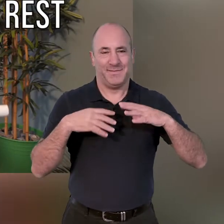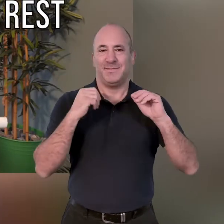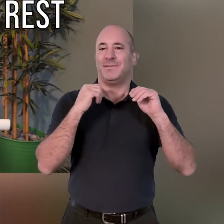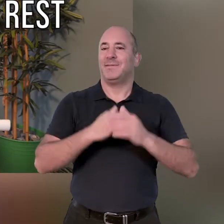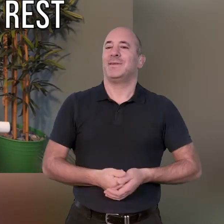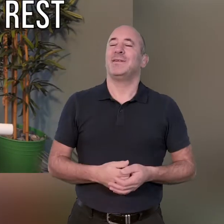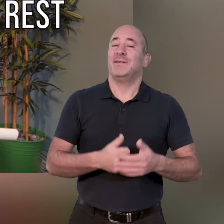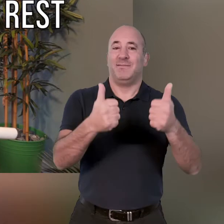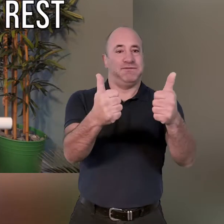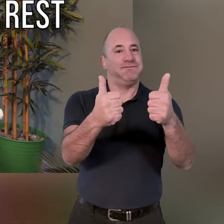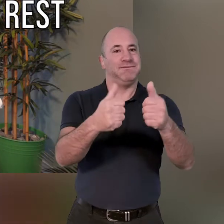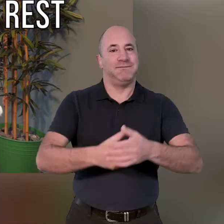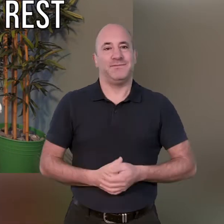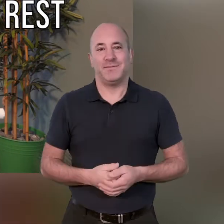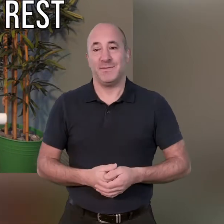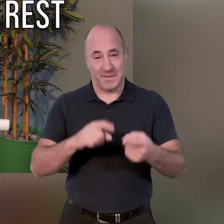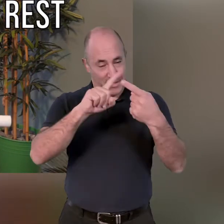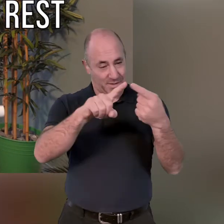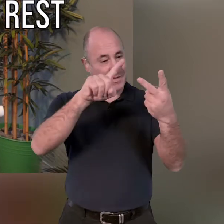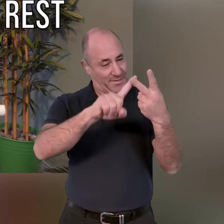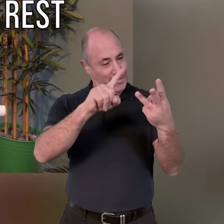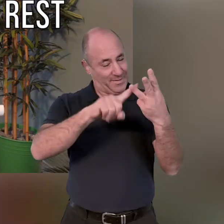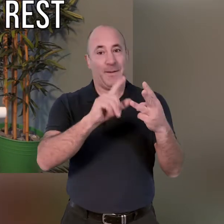there. Great work, everybody.